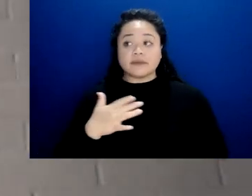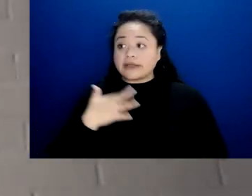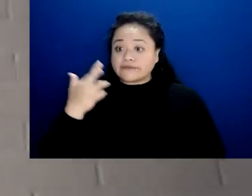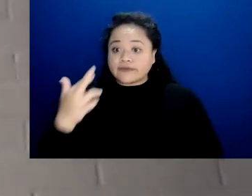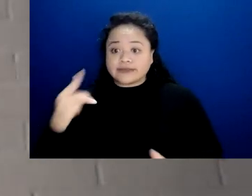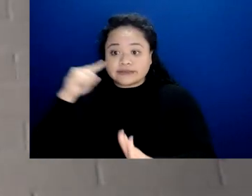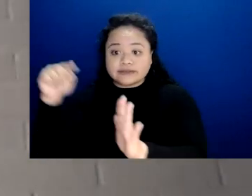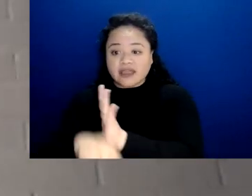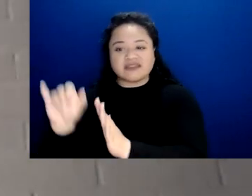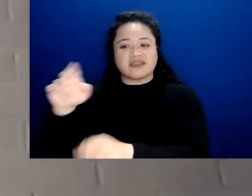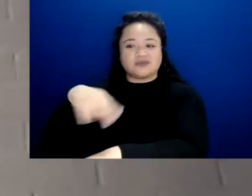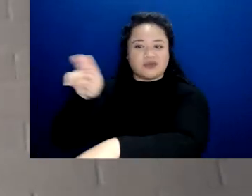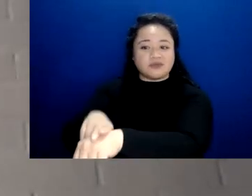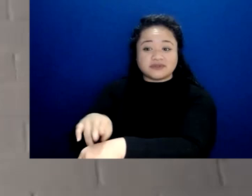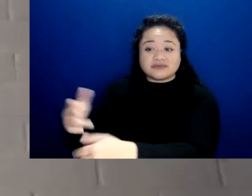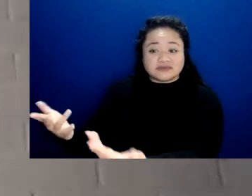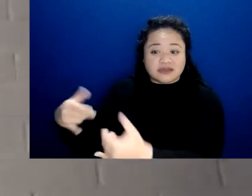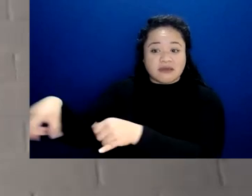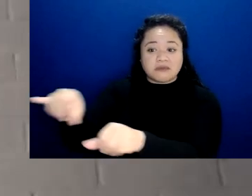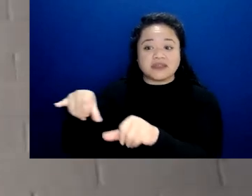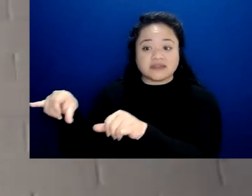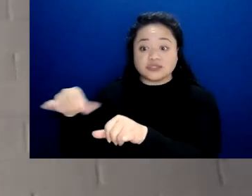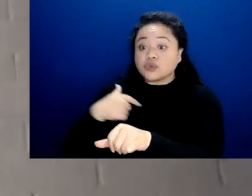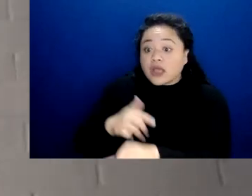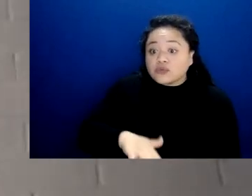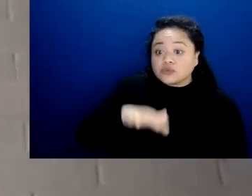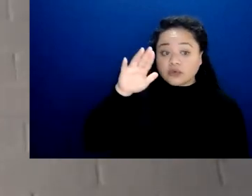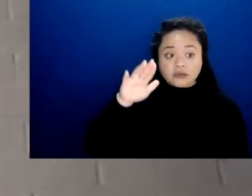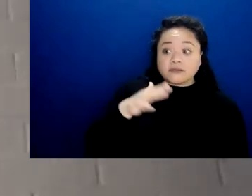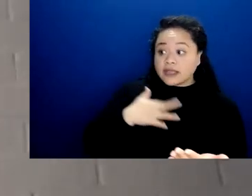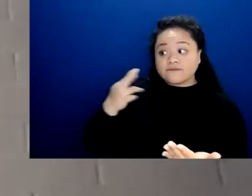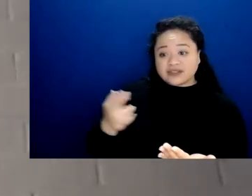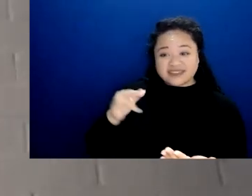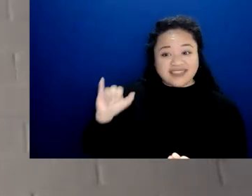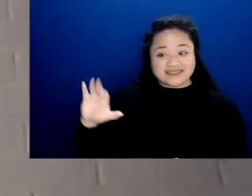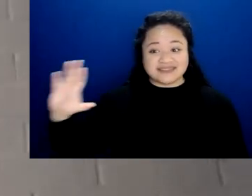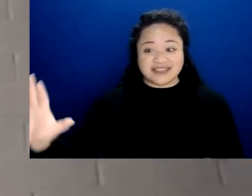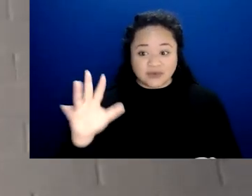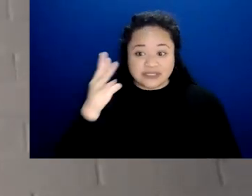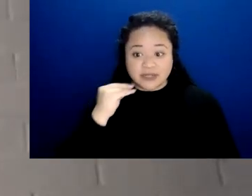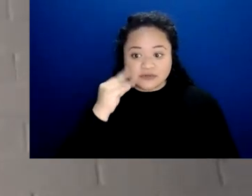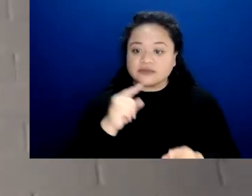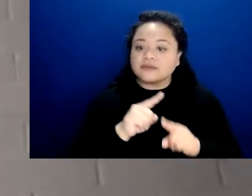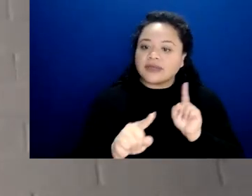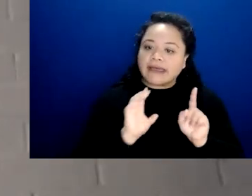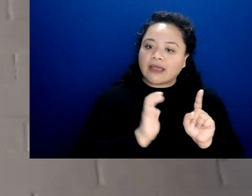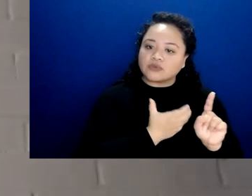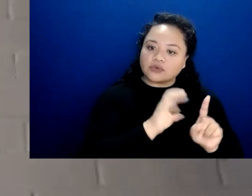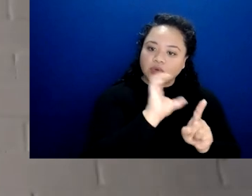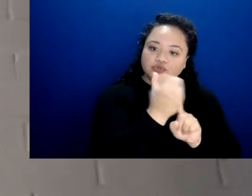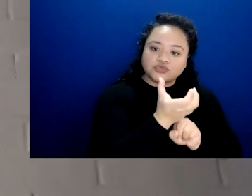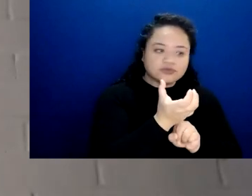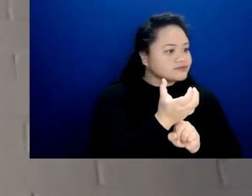commonplace thing. I grew up with friends that was their lives, but you're not taught to speak about it.